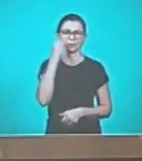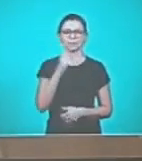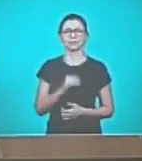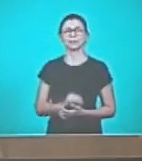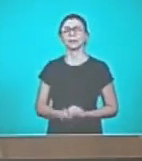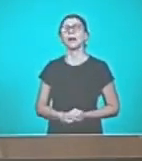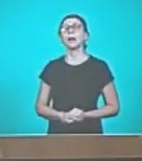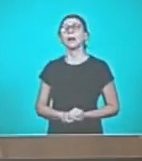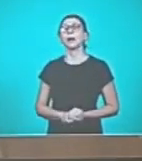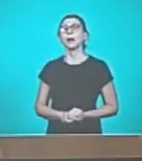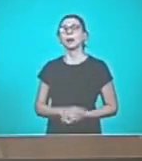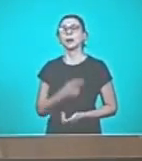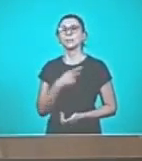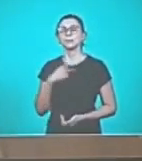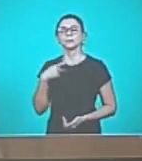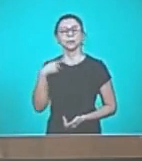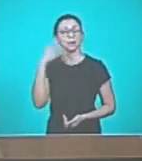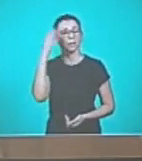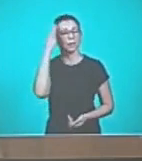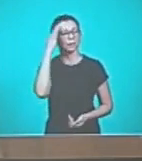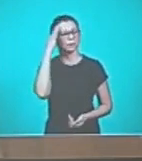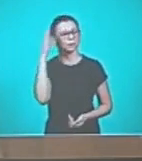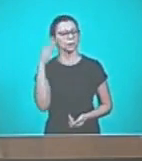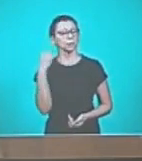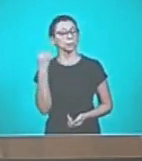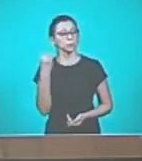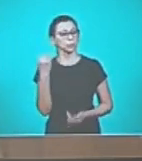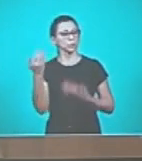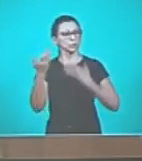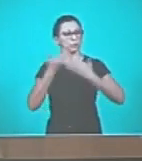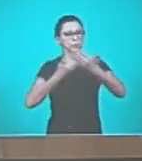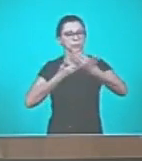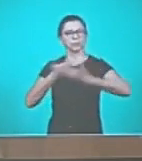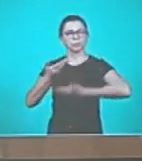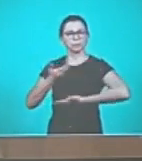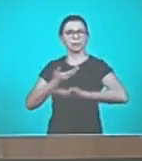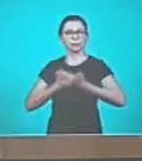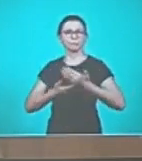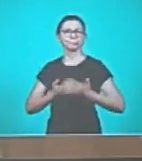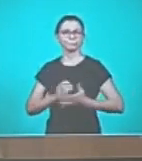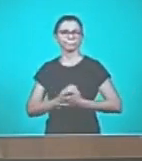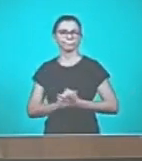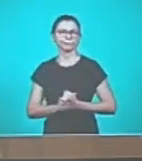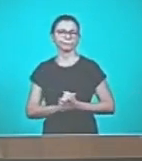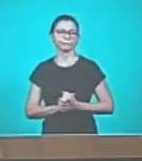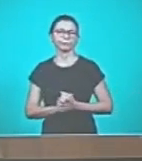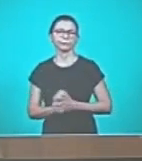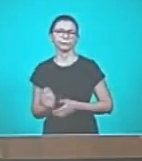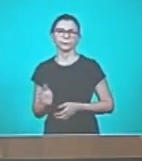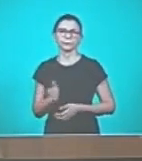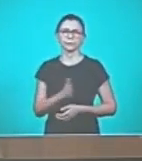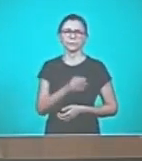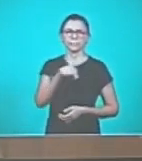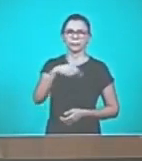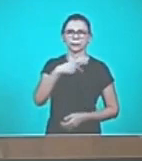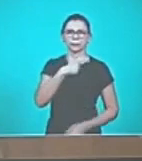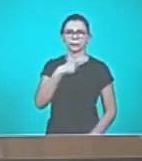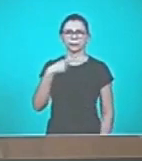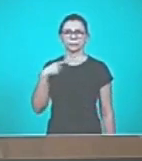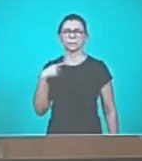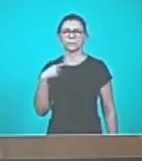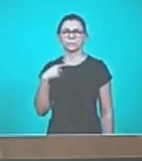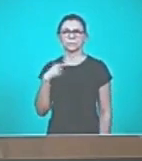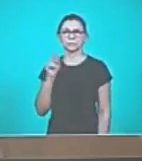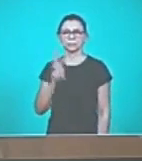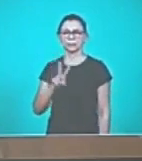we relay to Pastor Deducci, and he understood that it would be important to share with the brethren. We have a pastor here in the city of